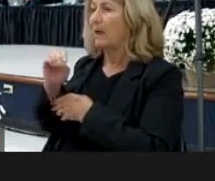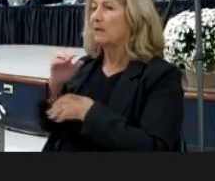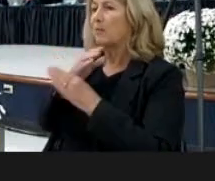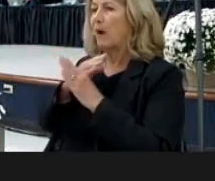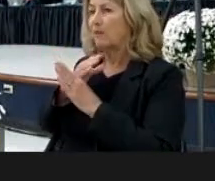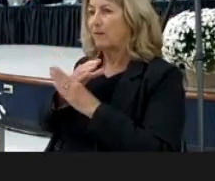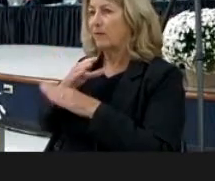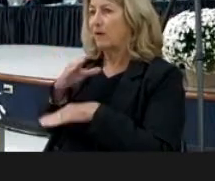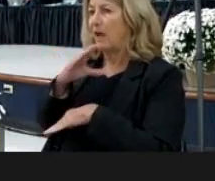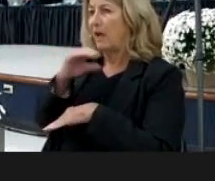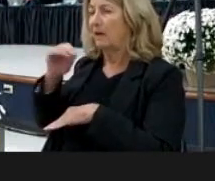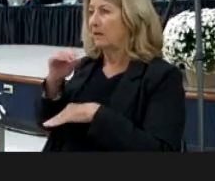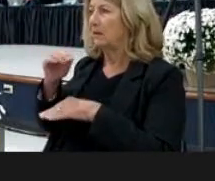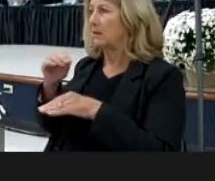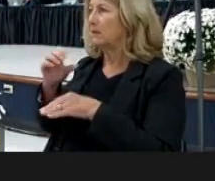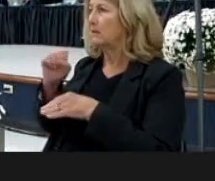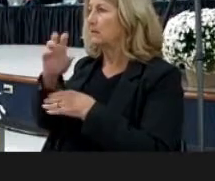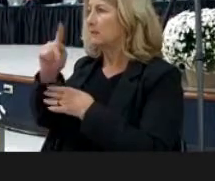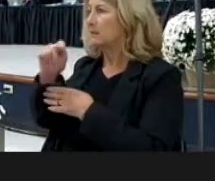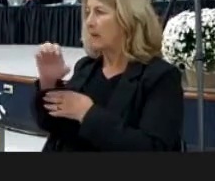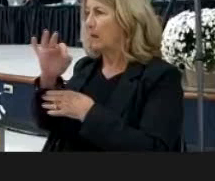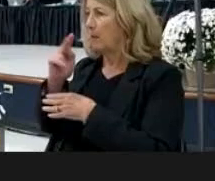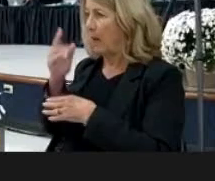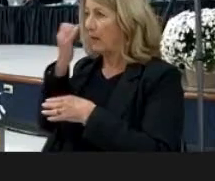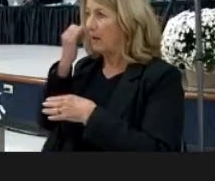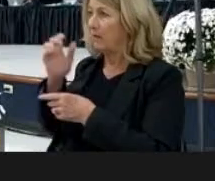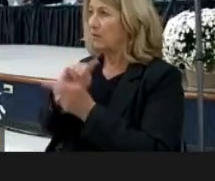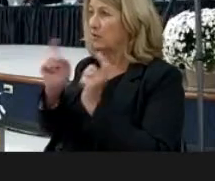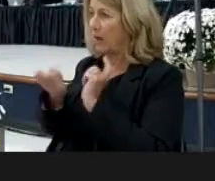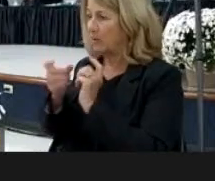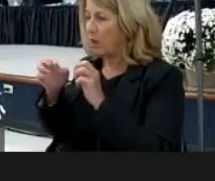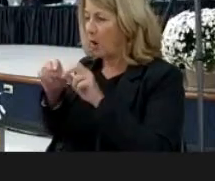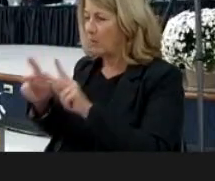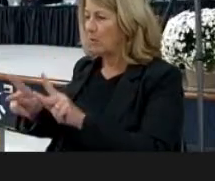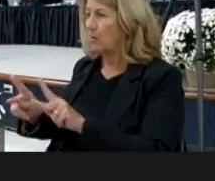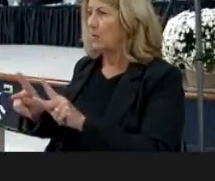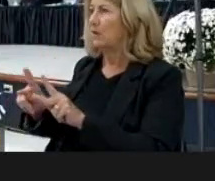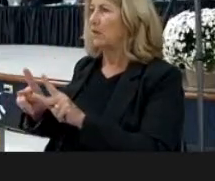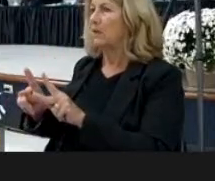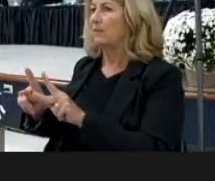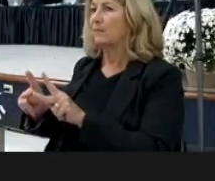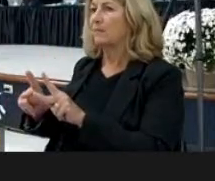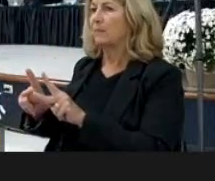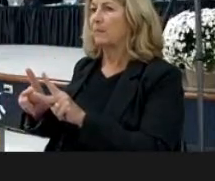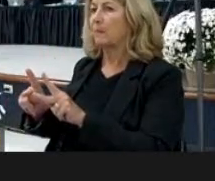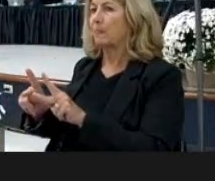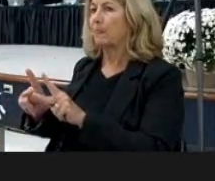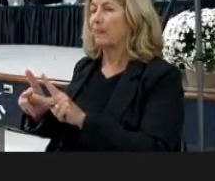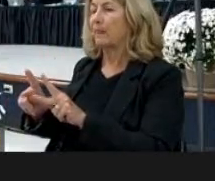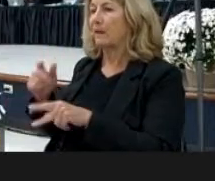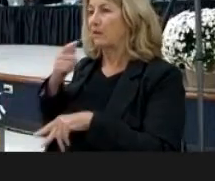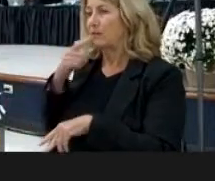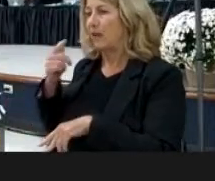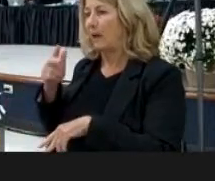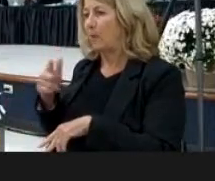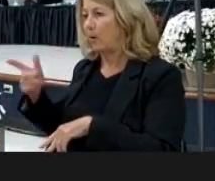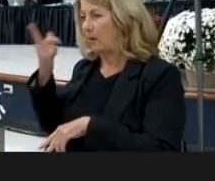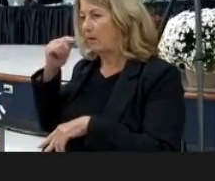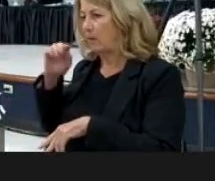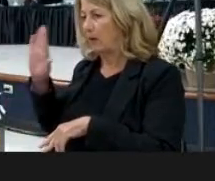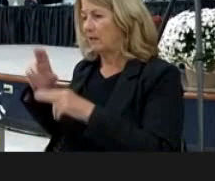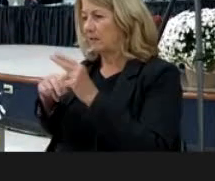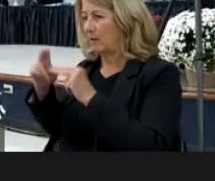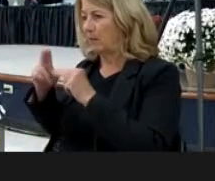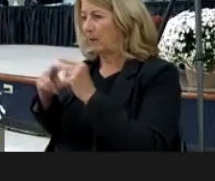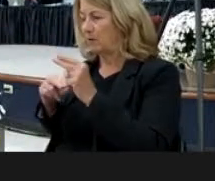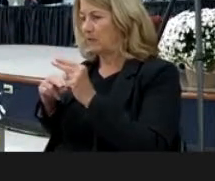So even if it's changed, there is opportunity. He could still use it as That's right. parking for his building. Right. He